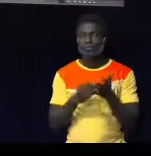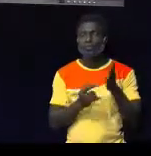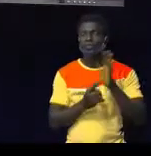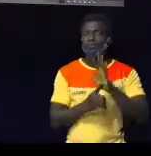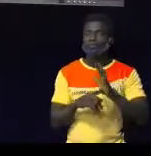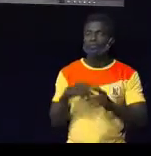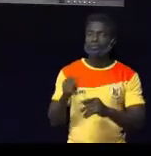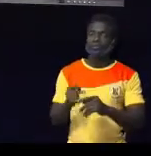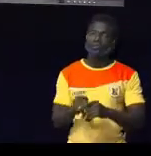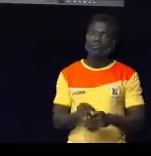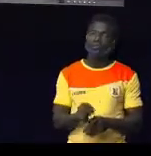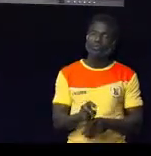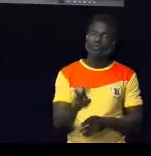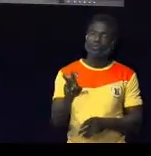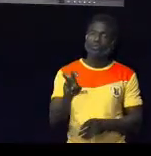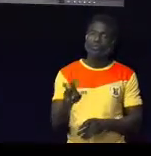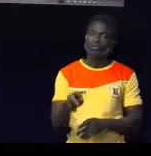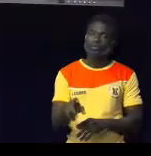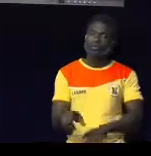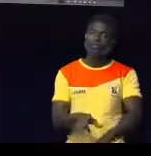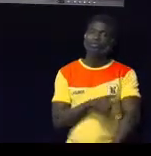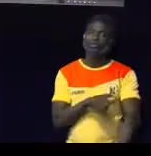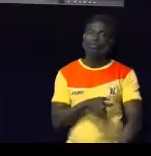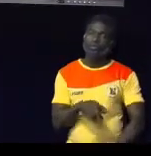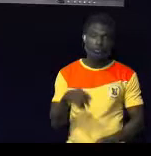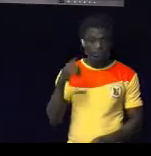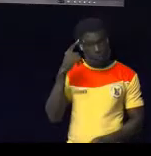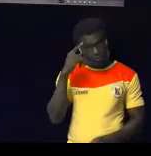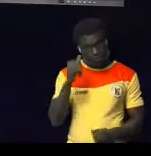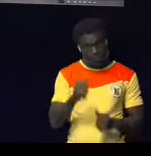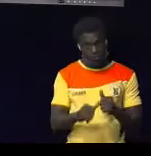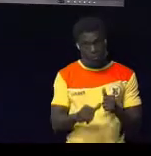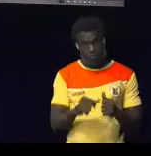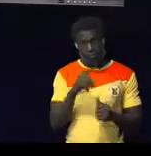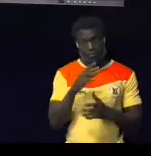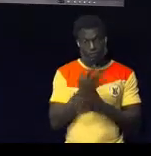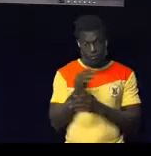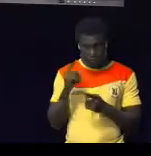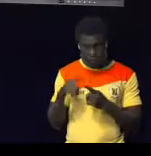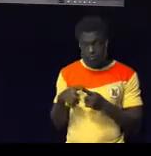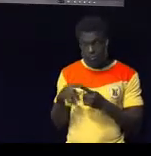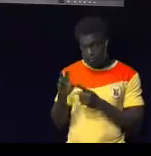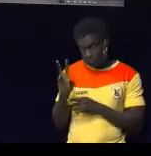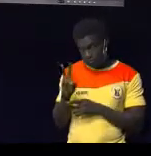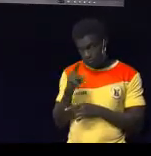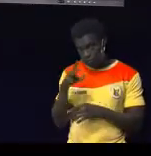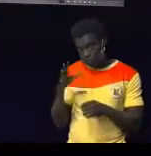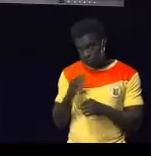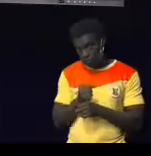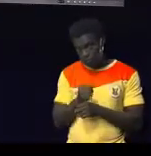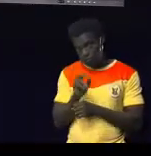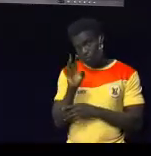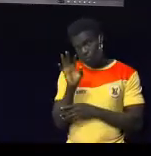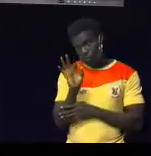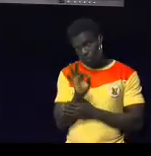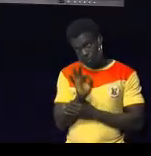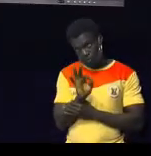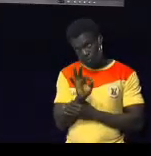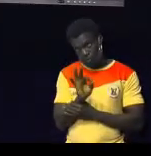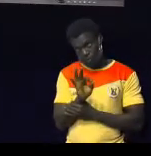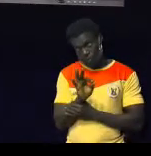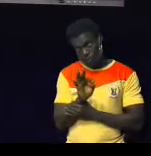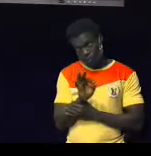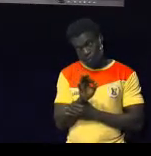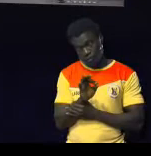kilometers represents the distance traveled in 7 hours. So for each hour, you divide it into 7, and you get